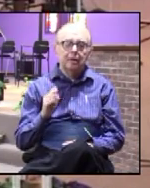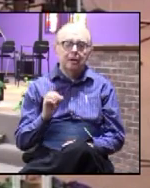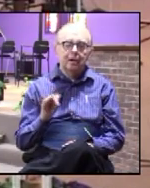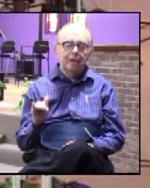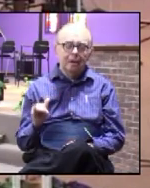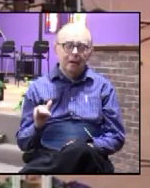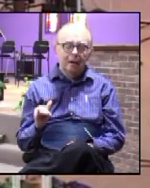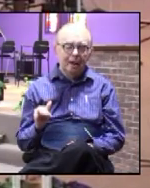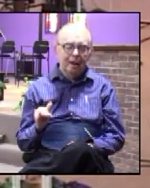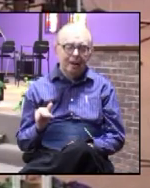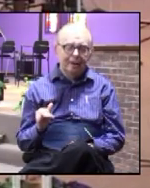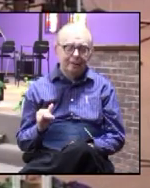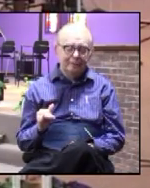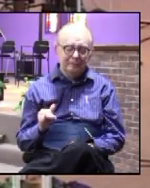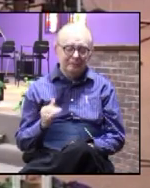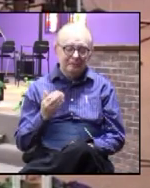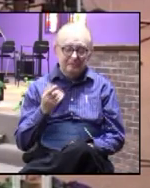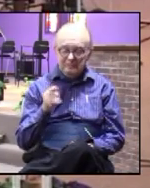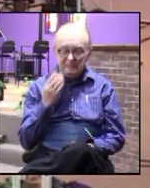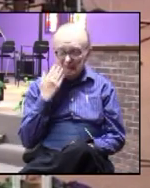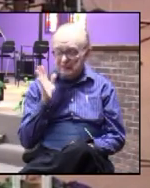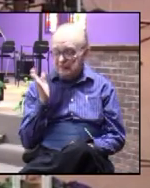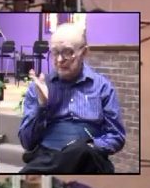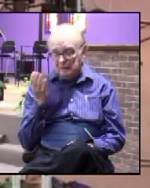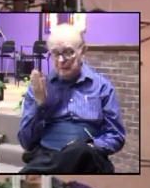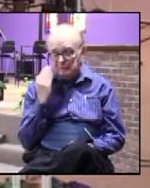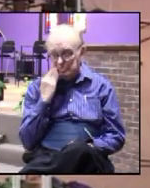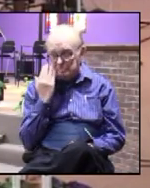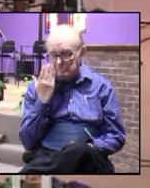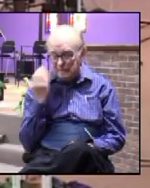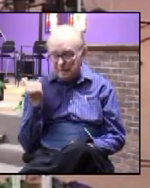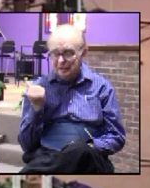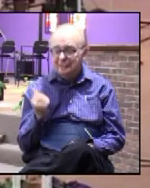You know, they didn't know any better, okay?